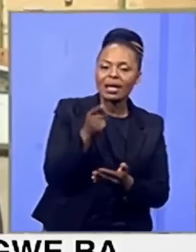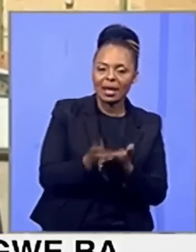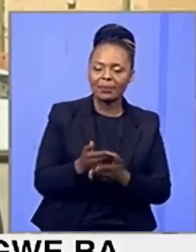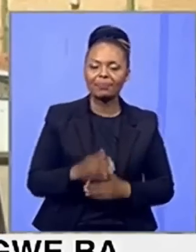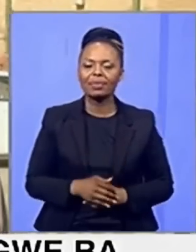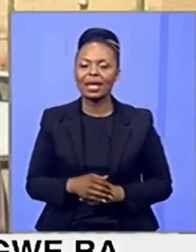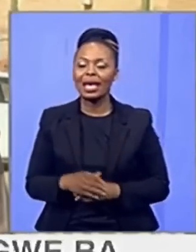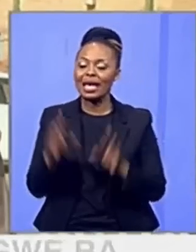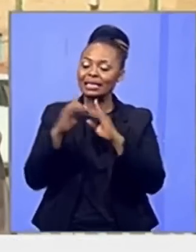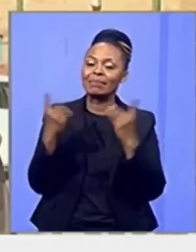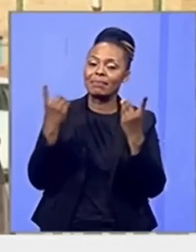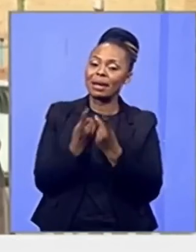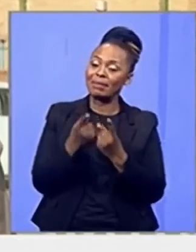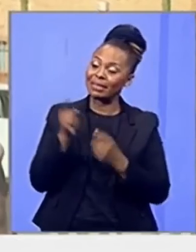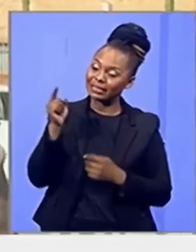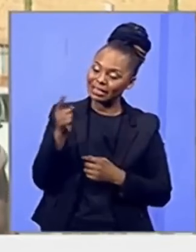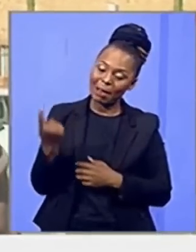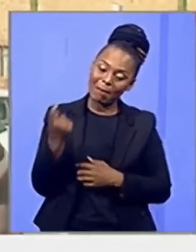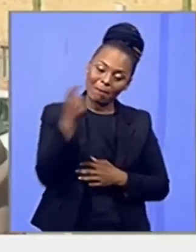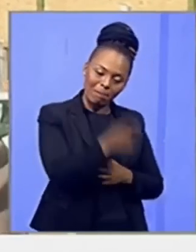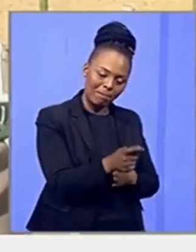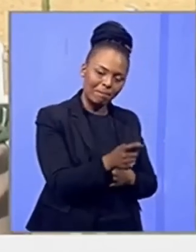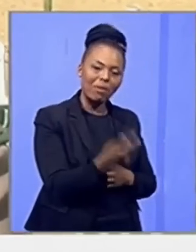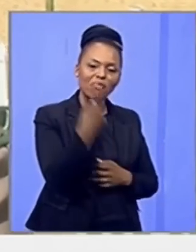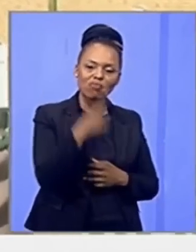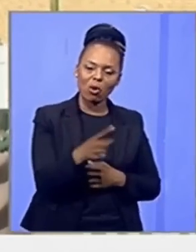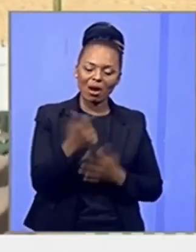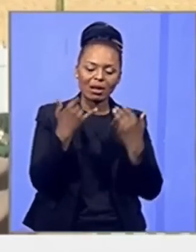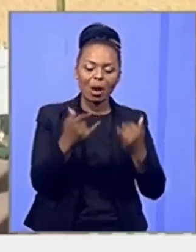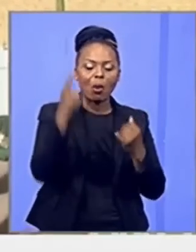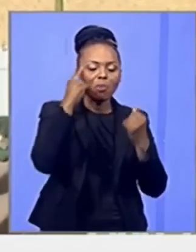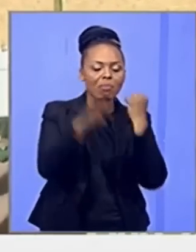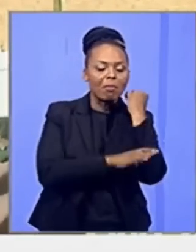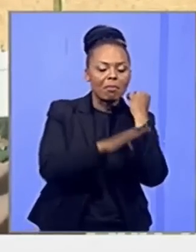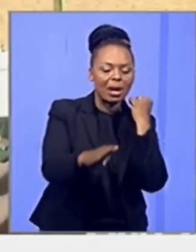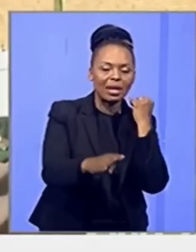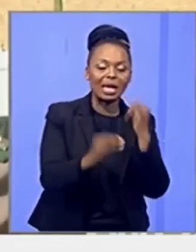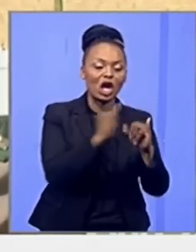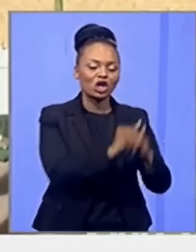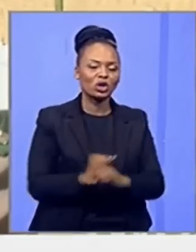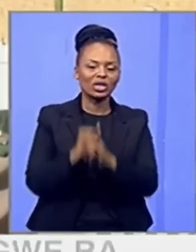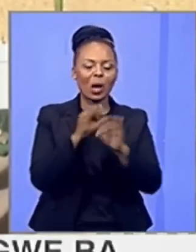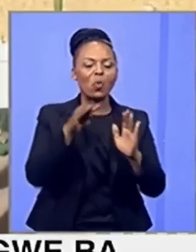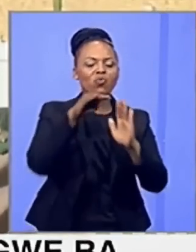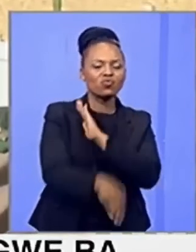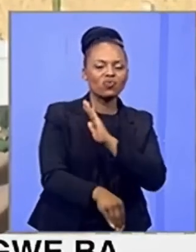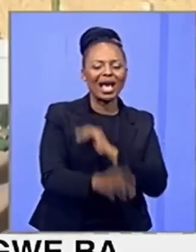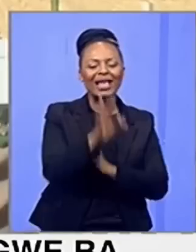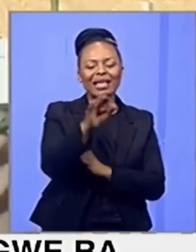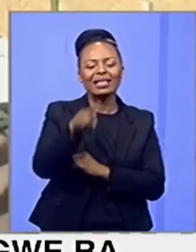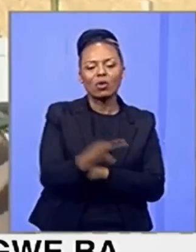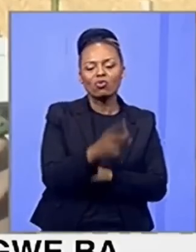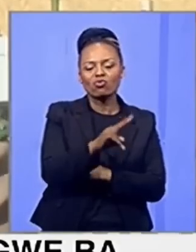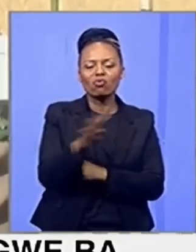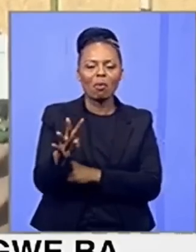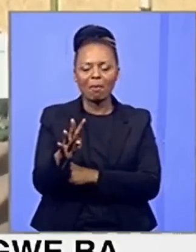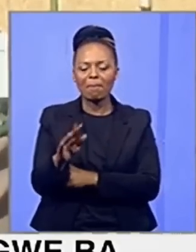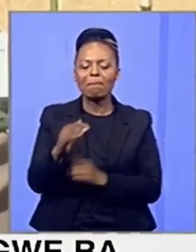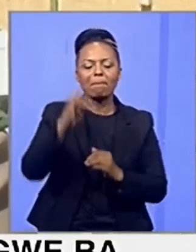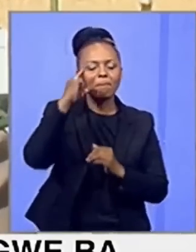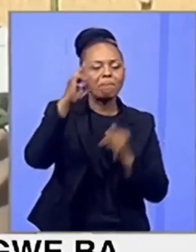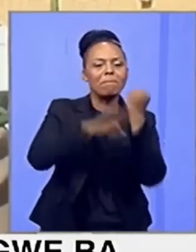department pays for occupied beds. Now this institution has lost 3,024 beds, basically all the